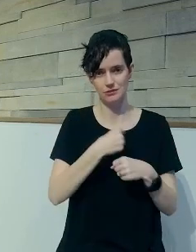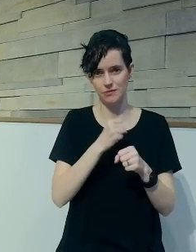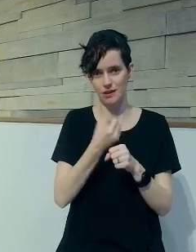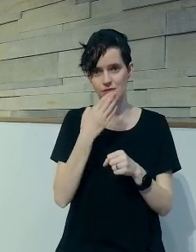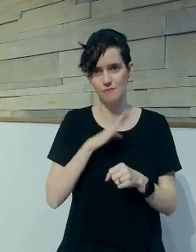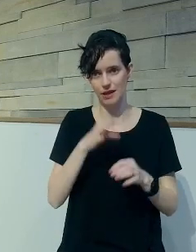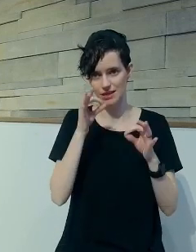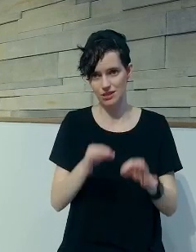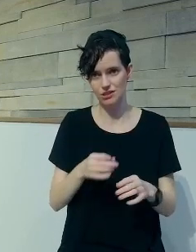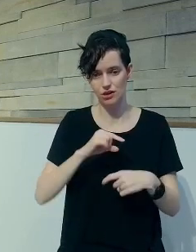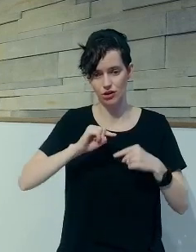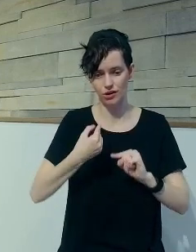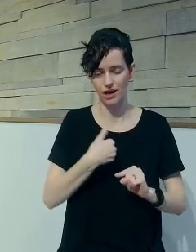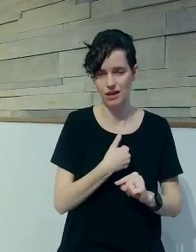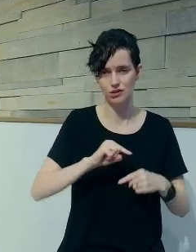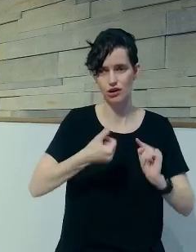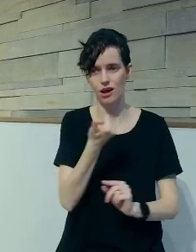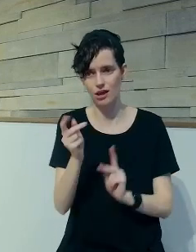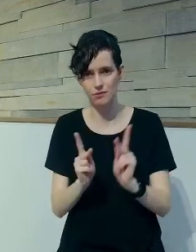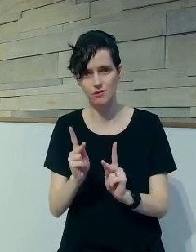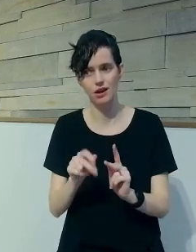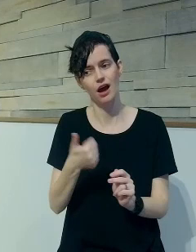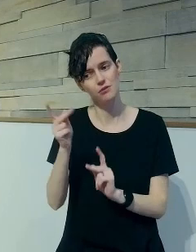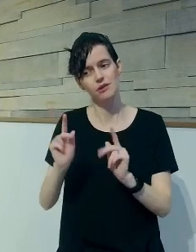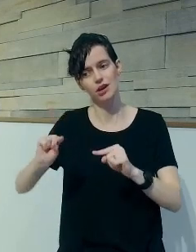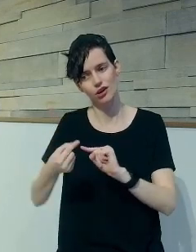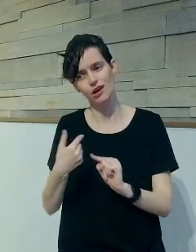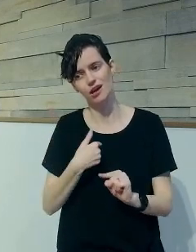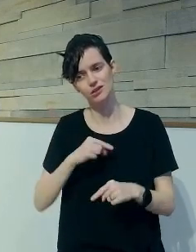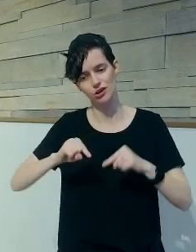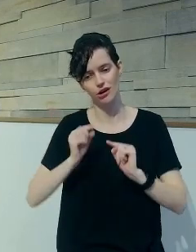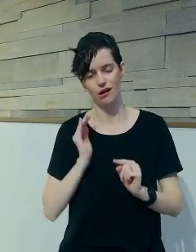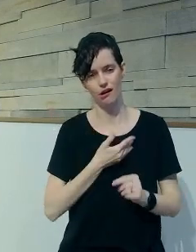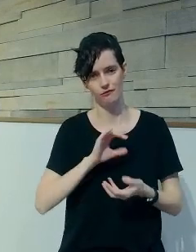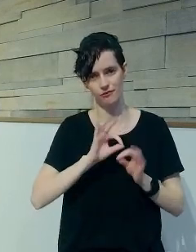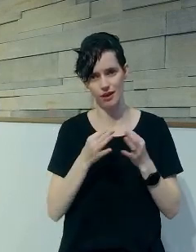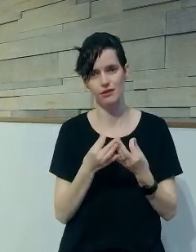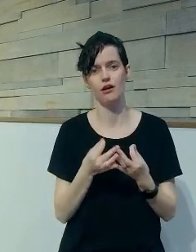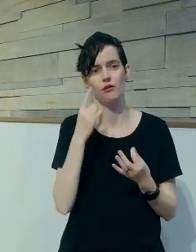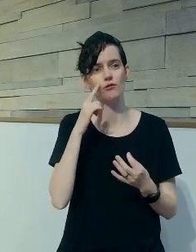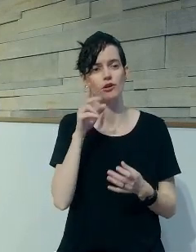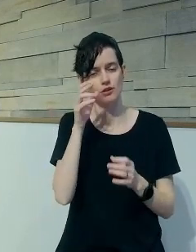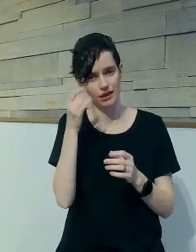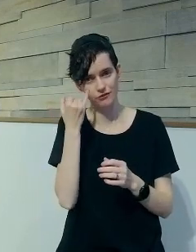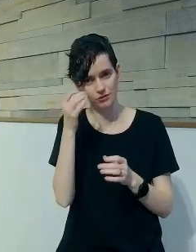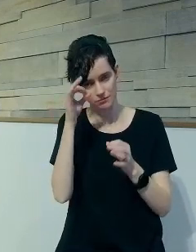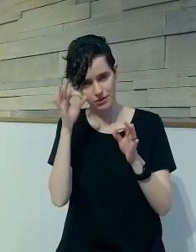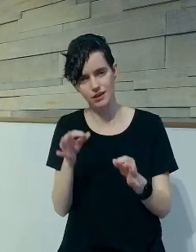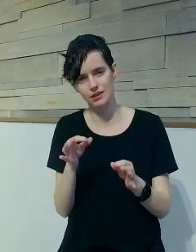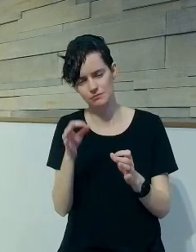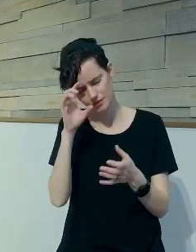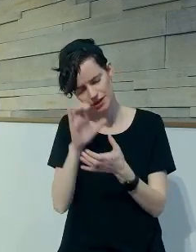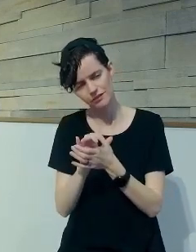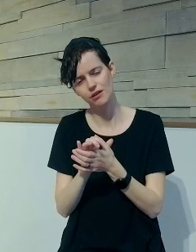hurt ourselves and hurt others, and others have free will to hurt ourselves and our loved ones. And for those of us who believe in predestination, you